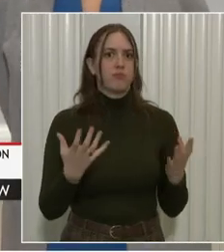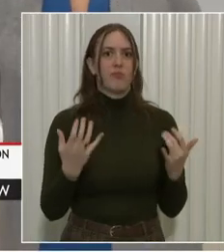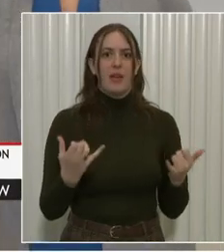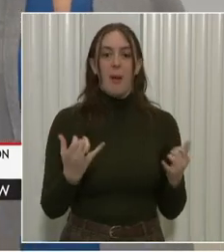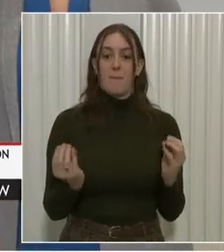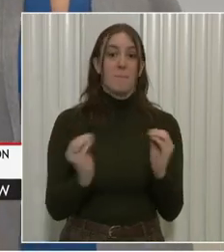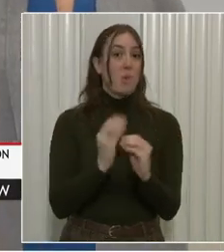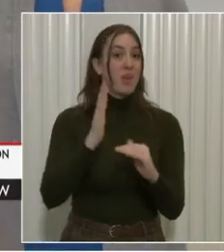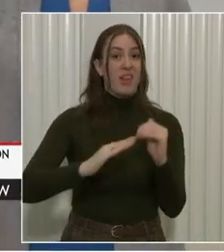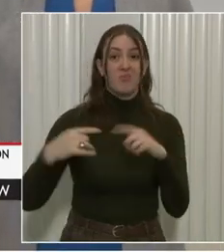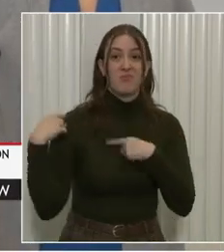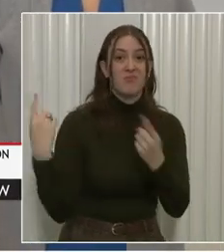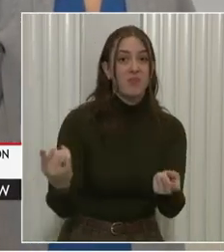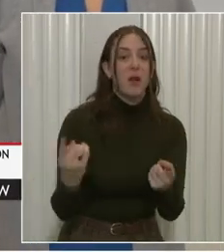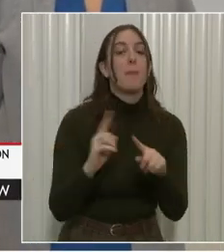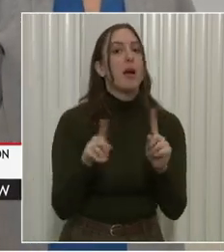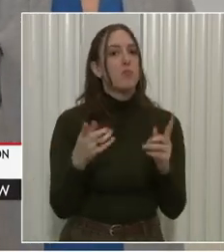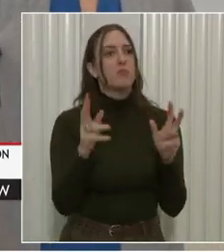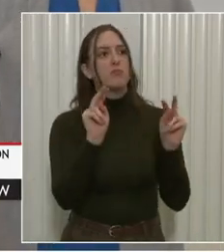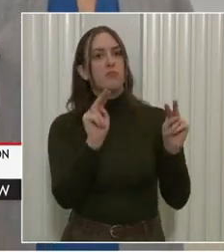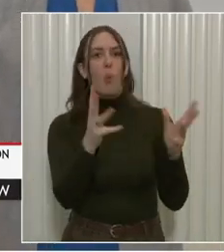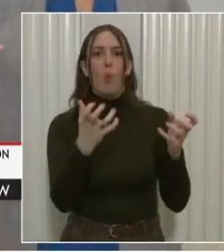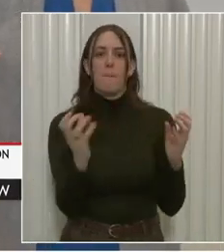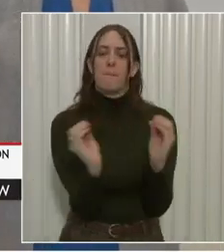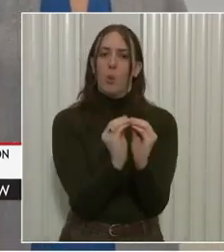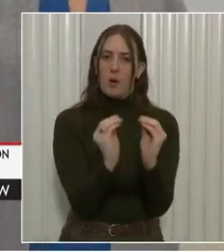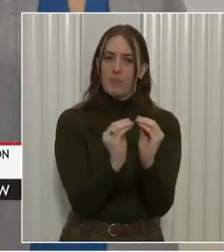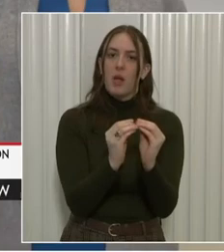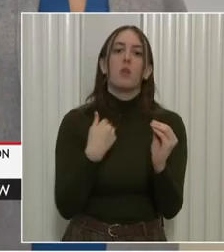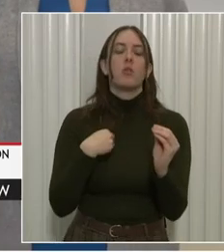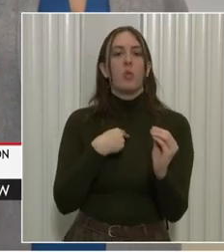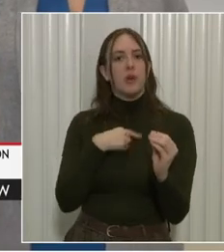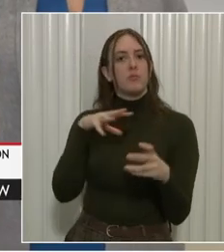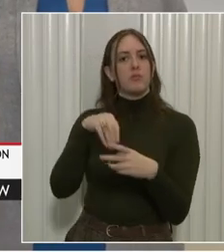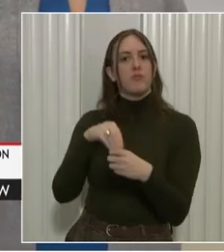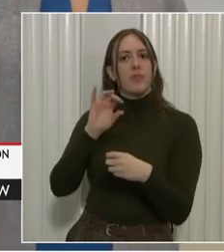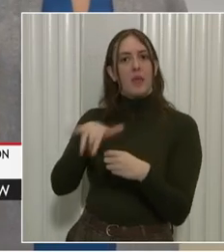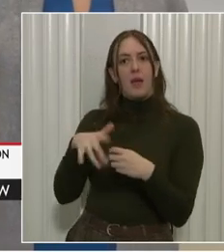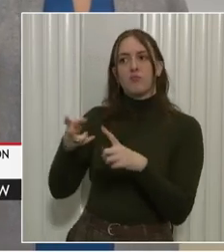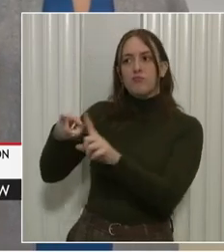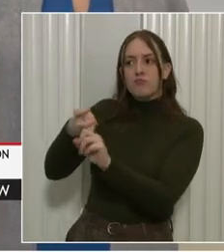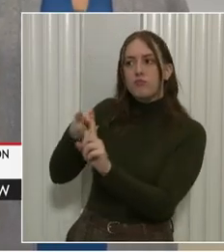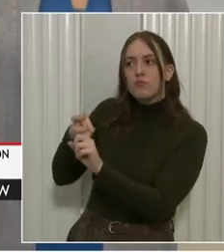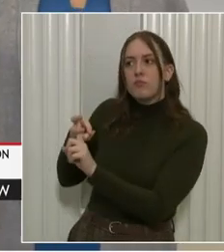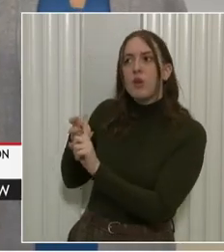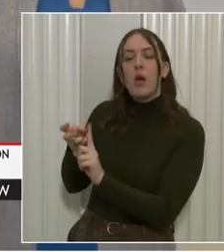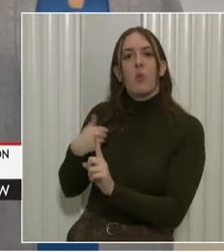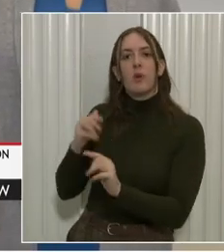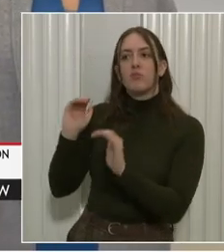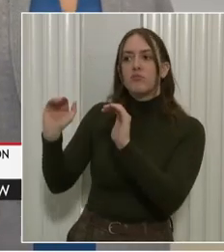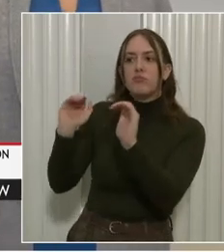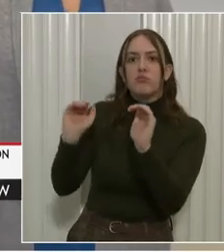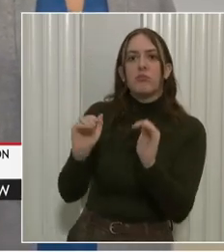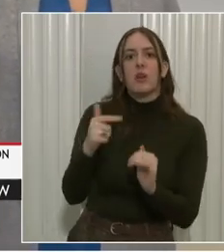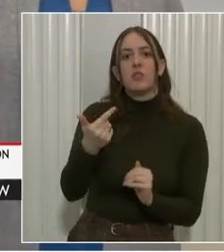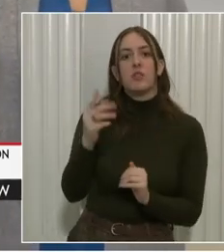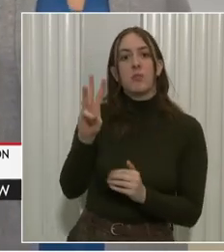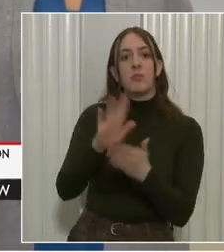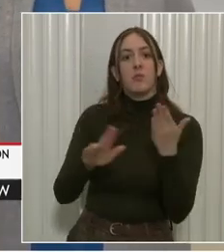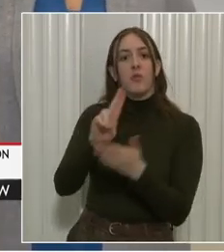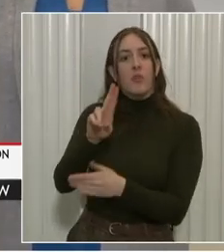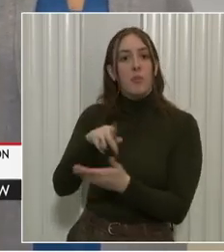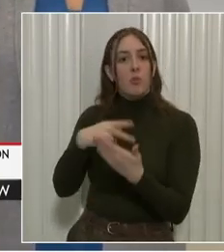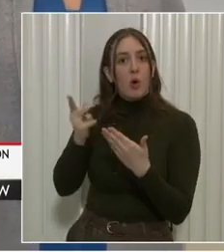more. So we're working to get a paramedic program. We're sending some people to GW's program. They'll be starting hopefully